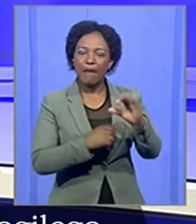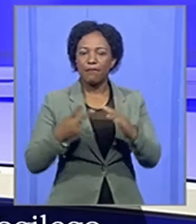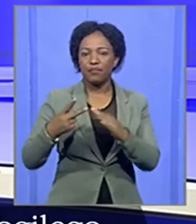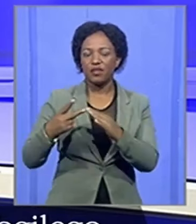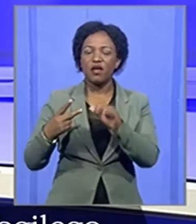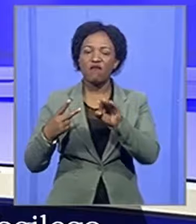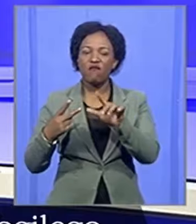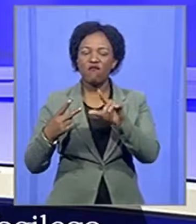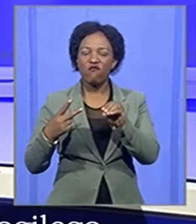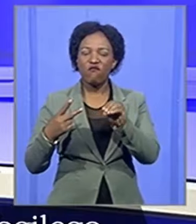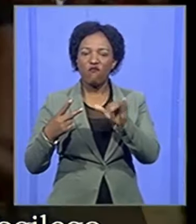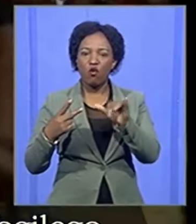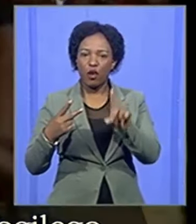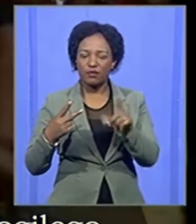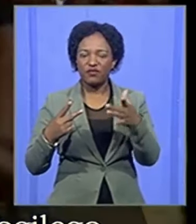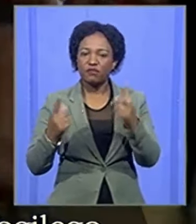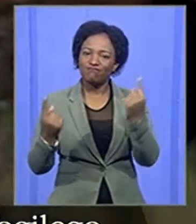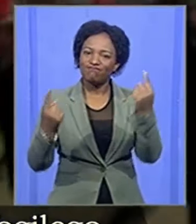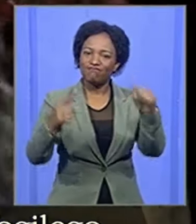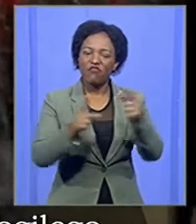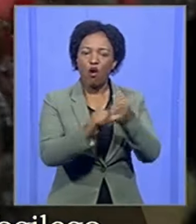dikgetho.